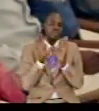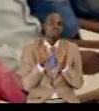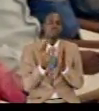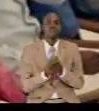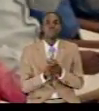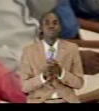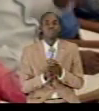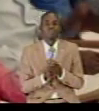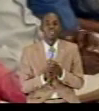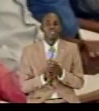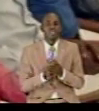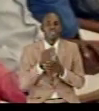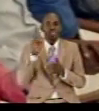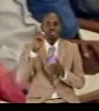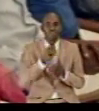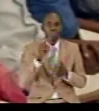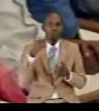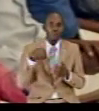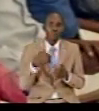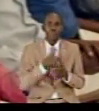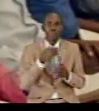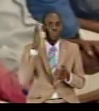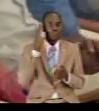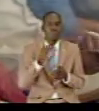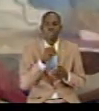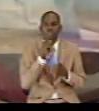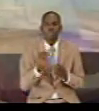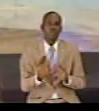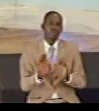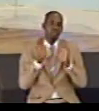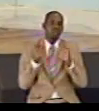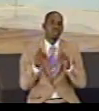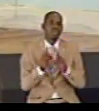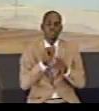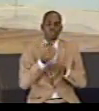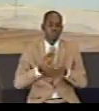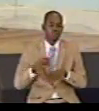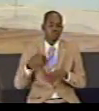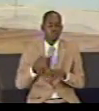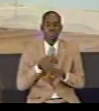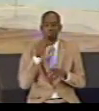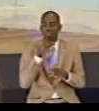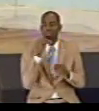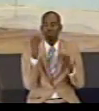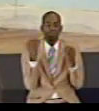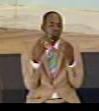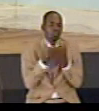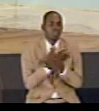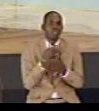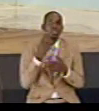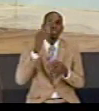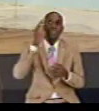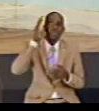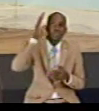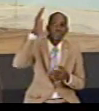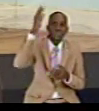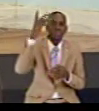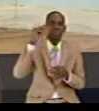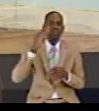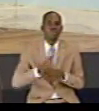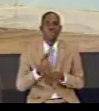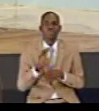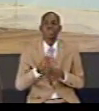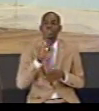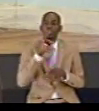Therefore will we not fear. As a church, we're not afraid. The future of the church is in